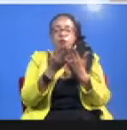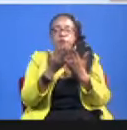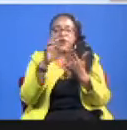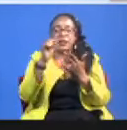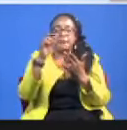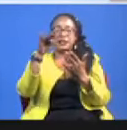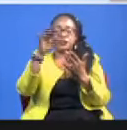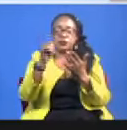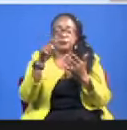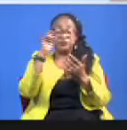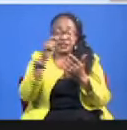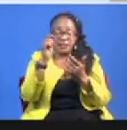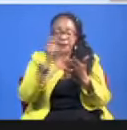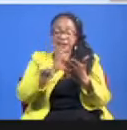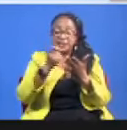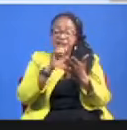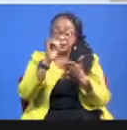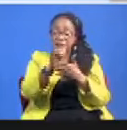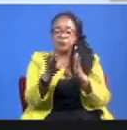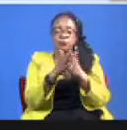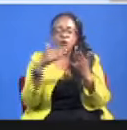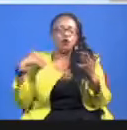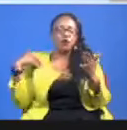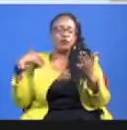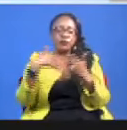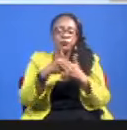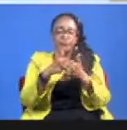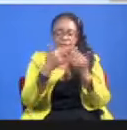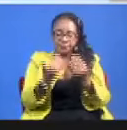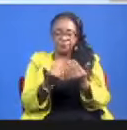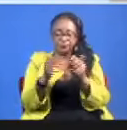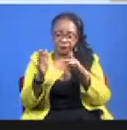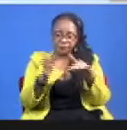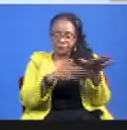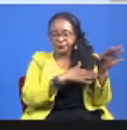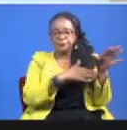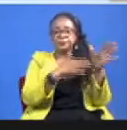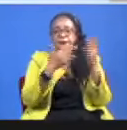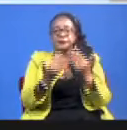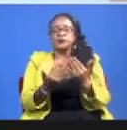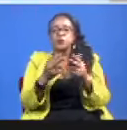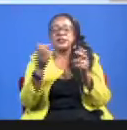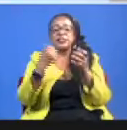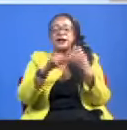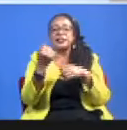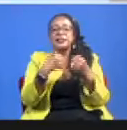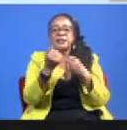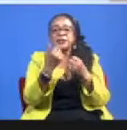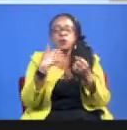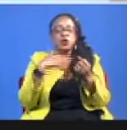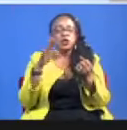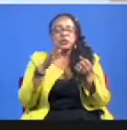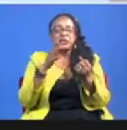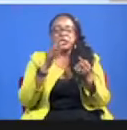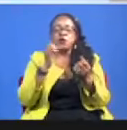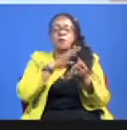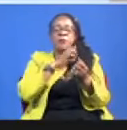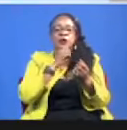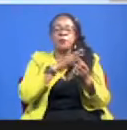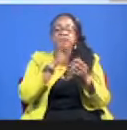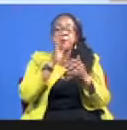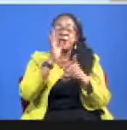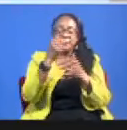of lamentation. Kenyans have been writing a book of lamentation all through. Now we move from the book of lamentation so that we can start acting. We don't